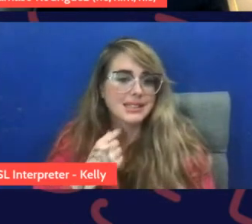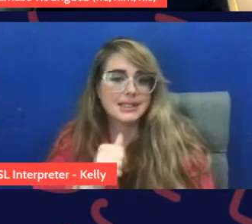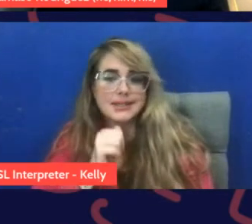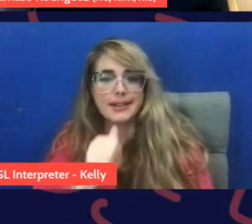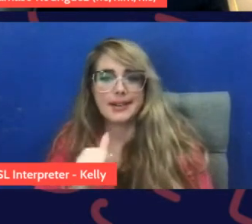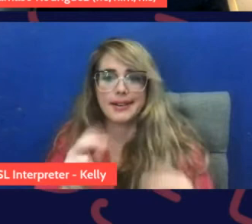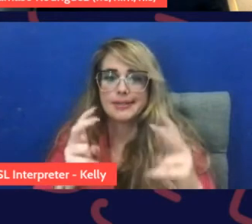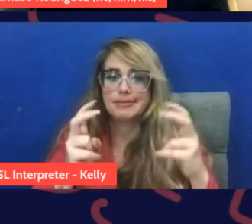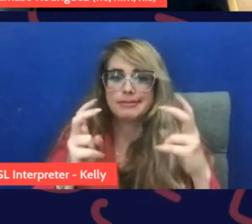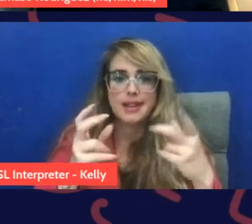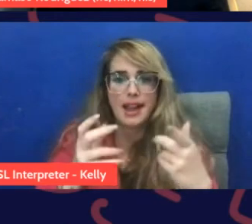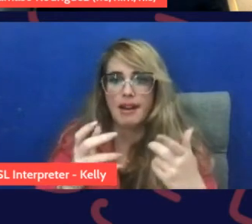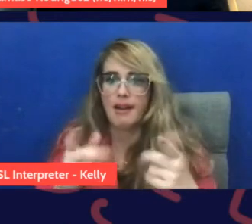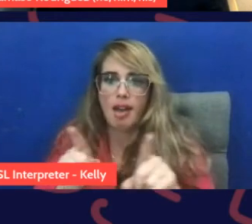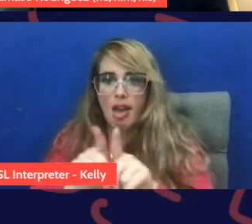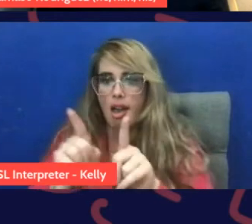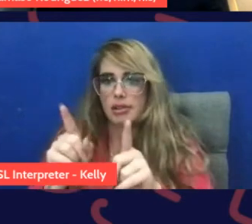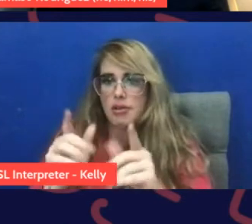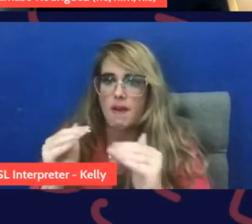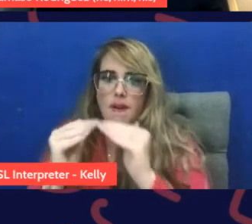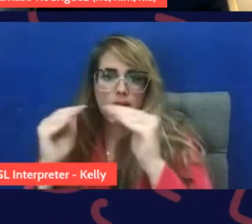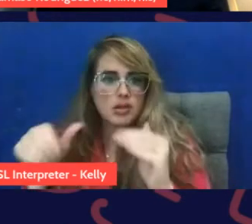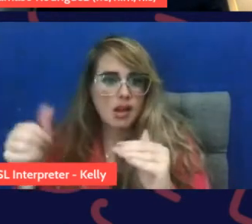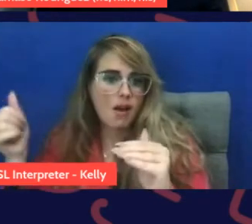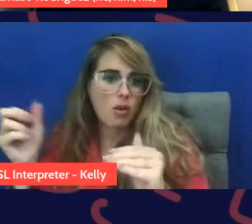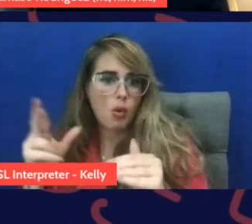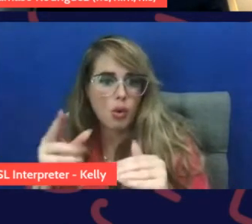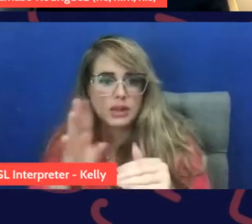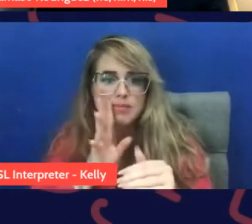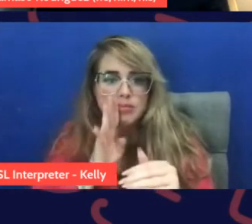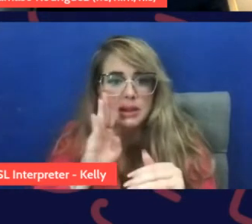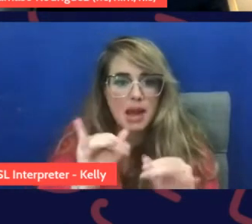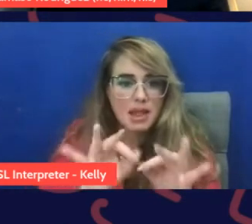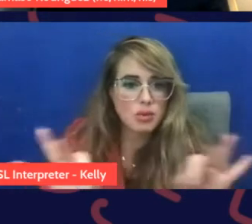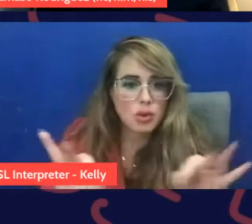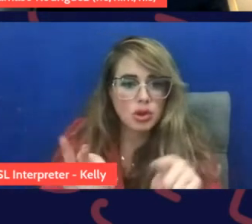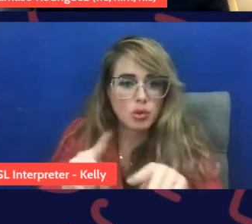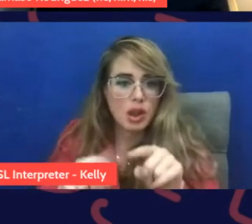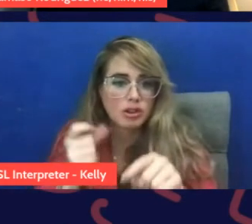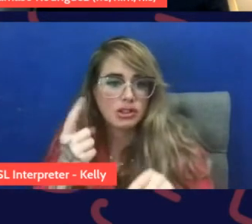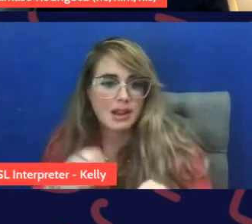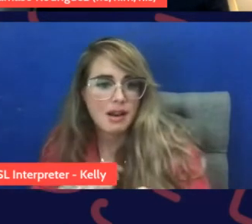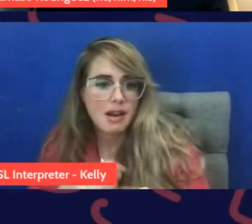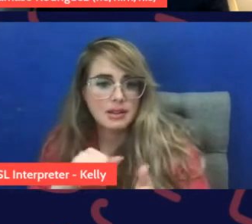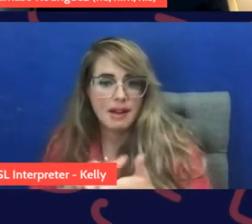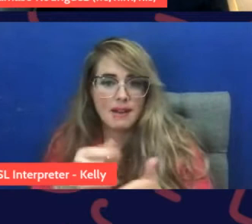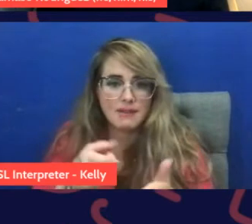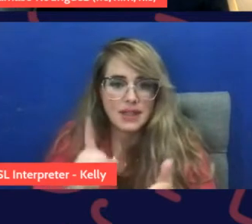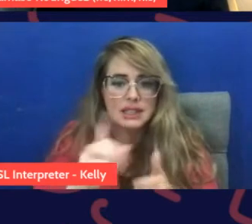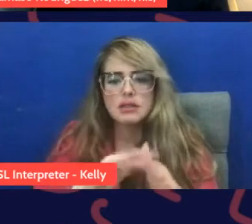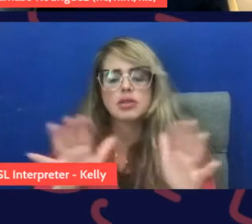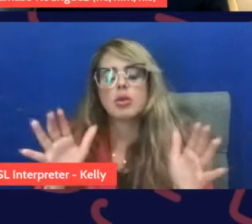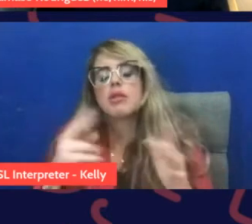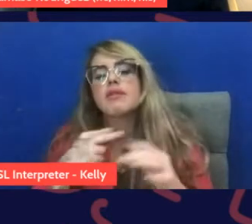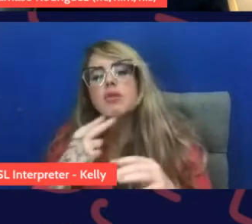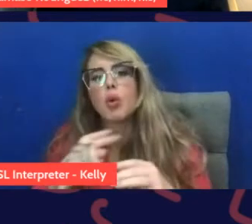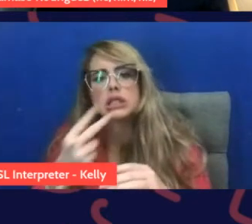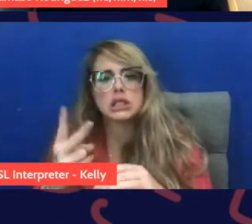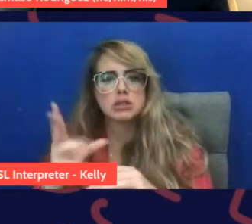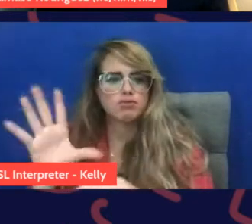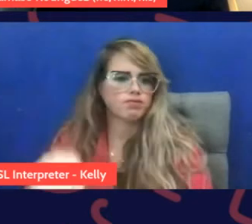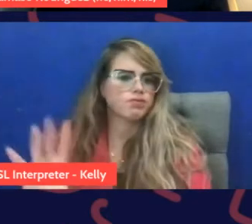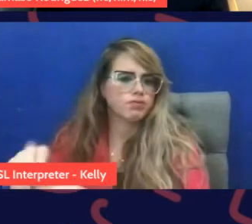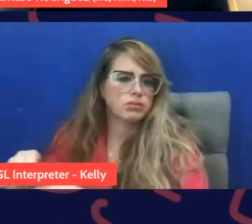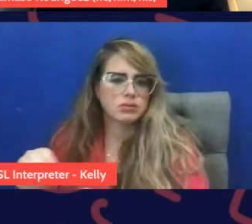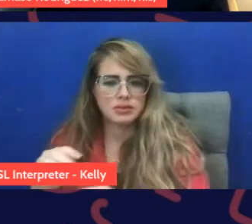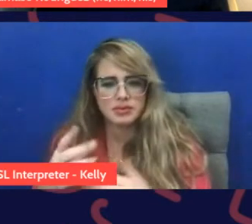as another one or that we speak bilingually and you can't understand us and that is somehow offensive. I mean, so the voices get shut off. And